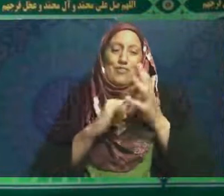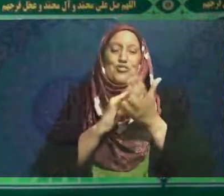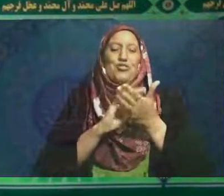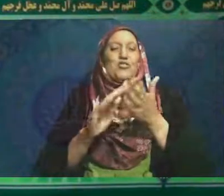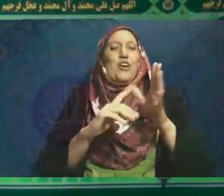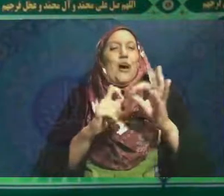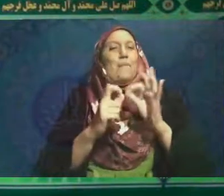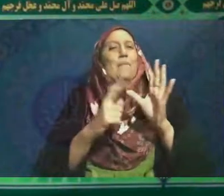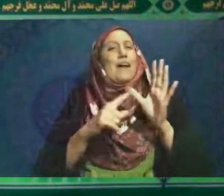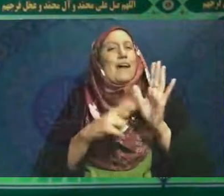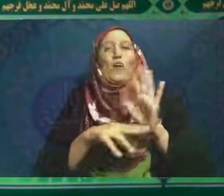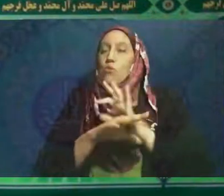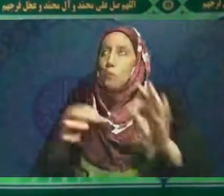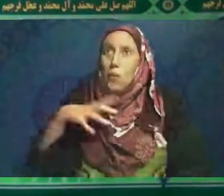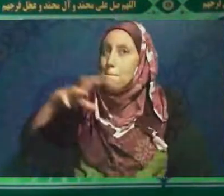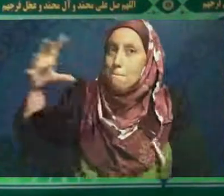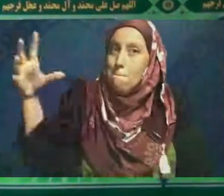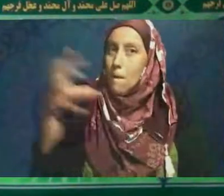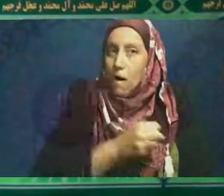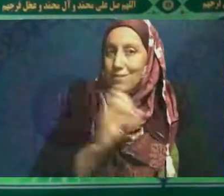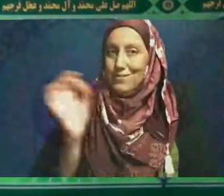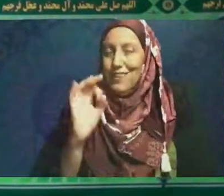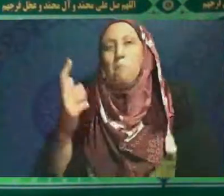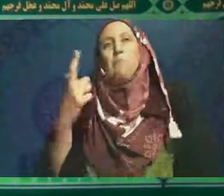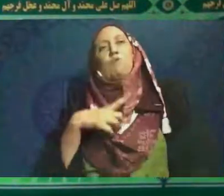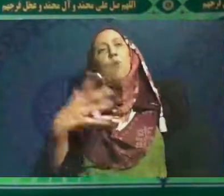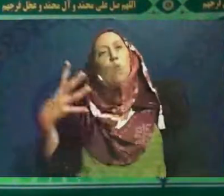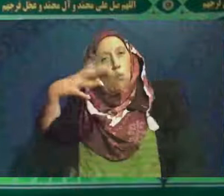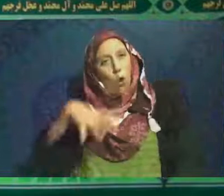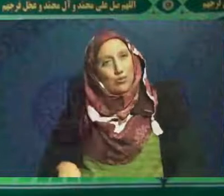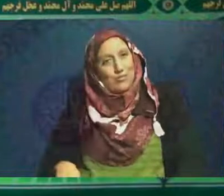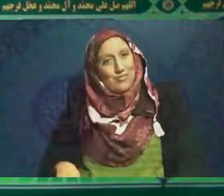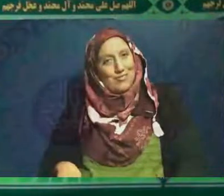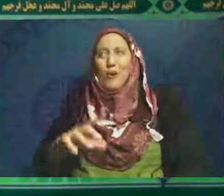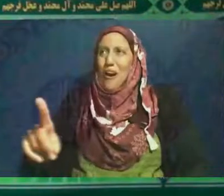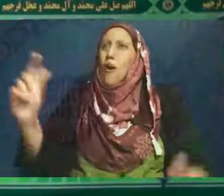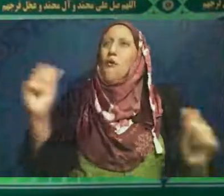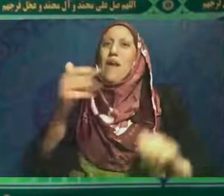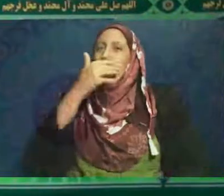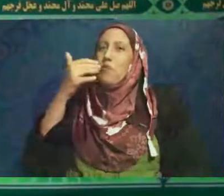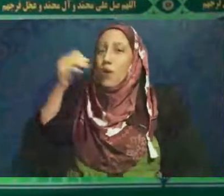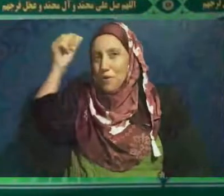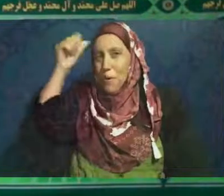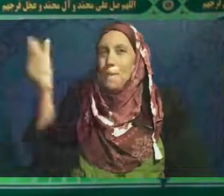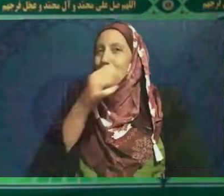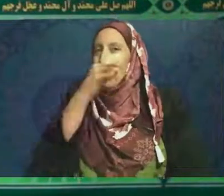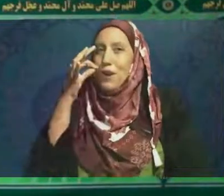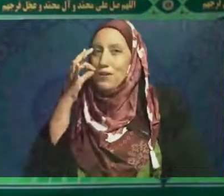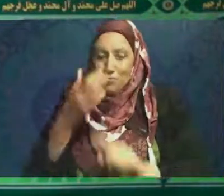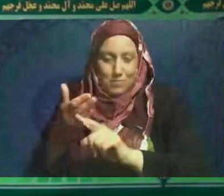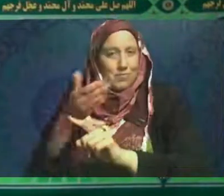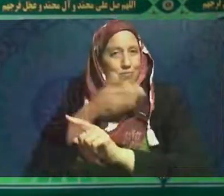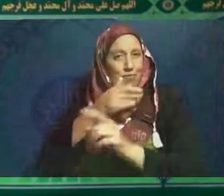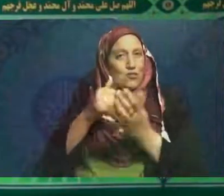was spending in worshiping God. And not only 1 year, 2 years, because some people only they approach God when they are in need.